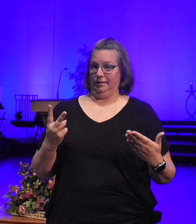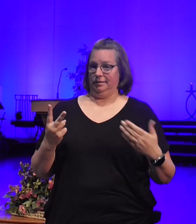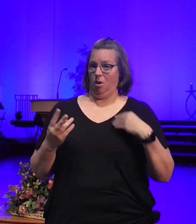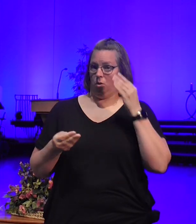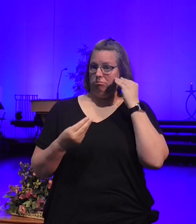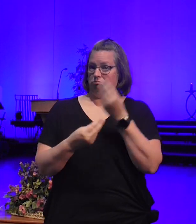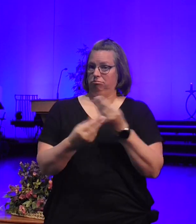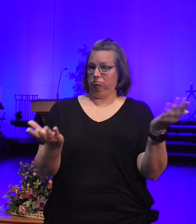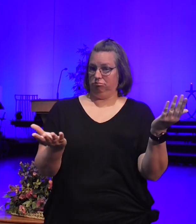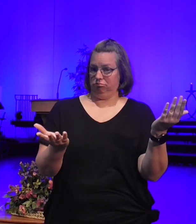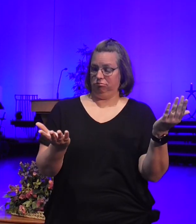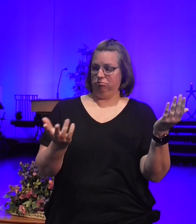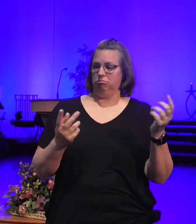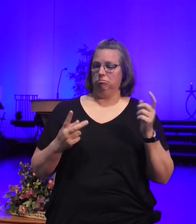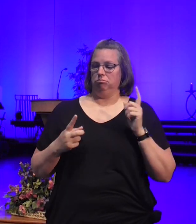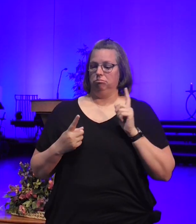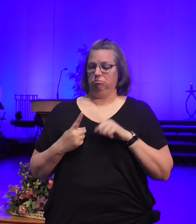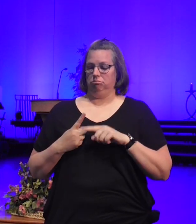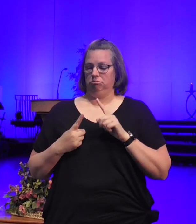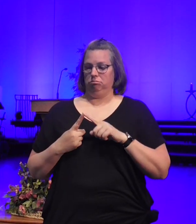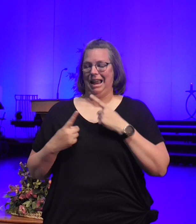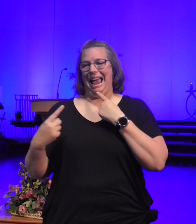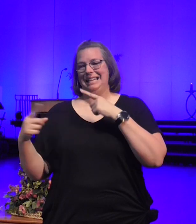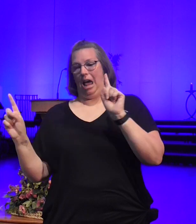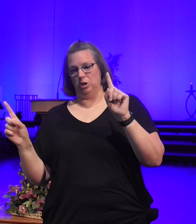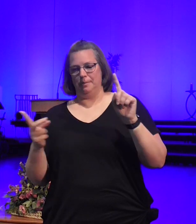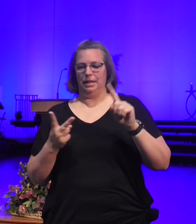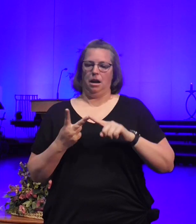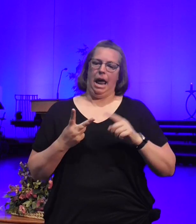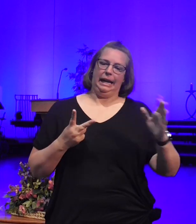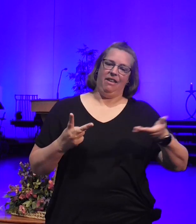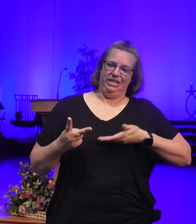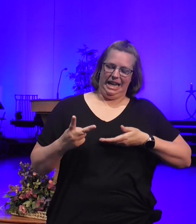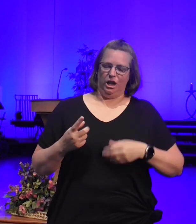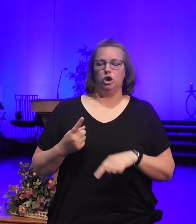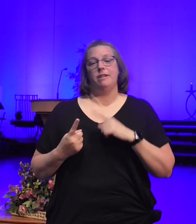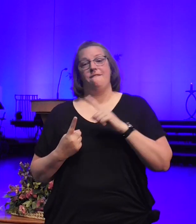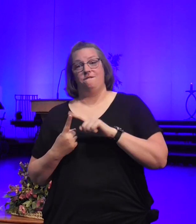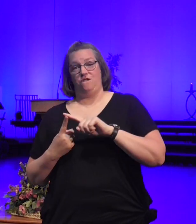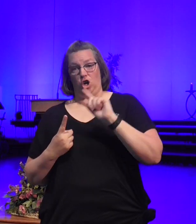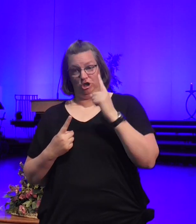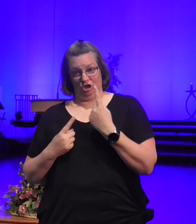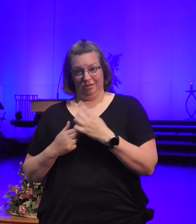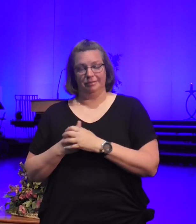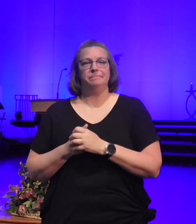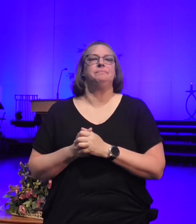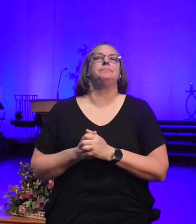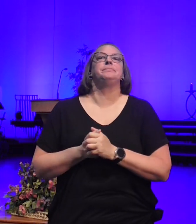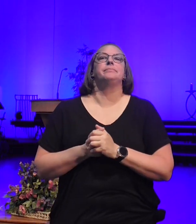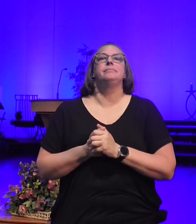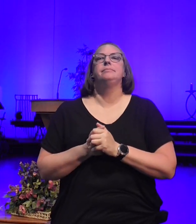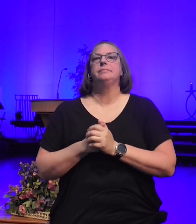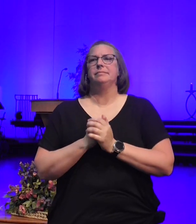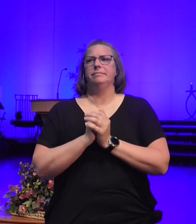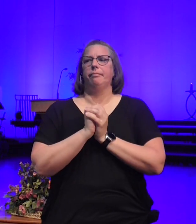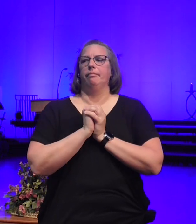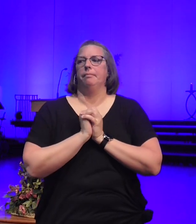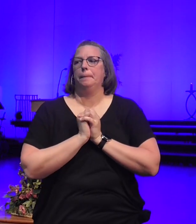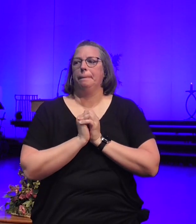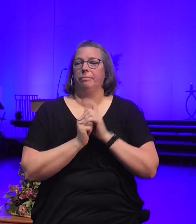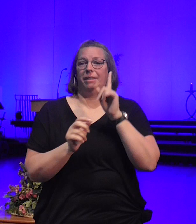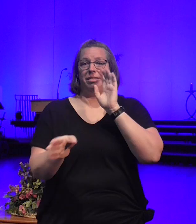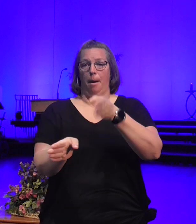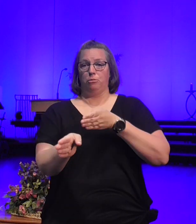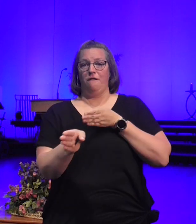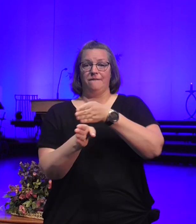to let you know about. And one's an announcement and one's an invitation. The first one is that in the